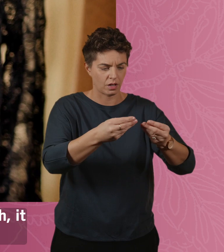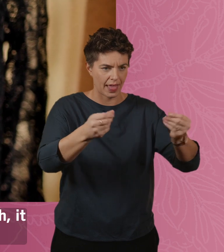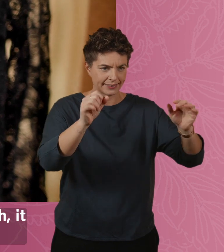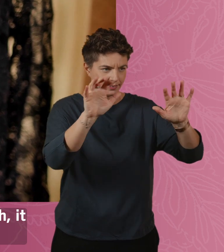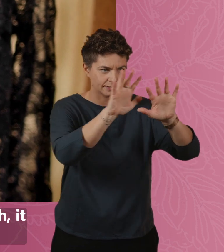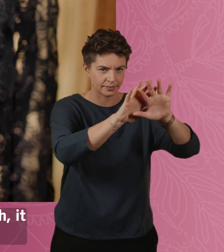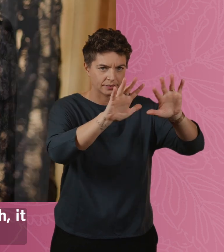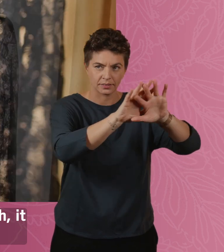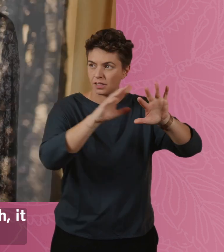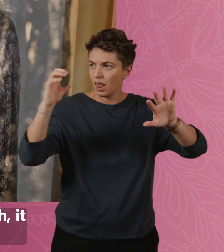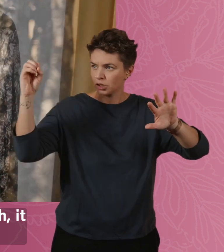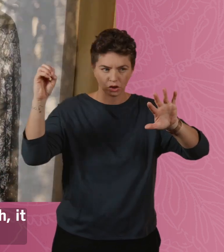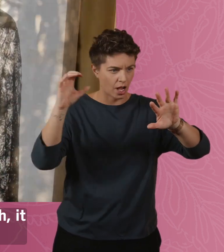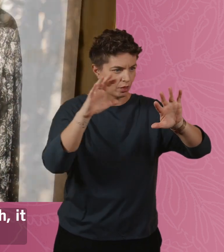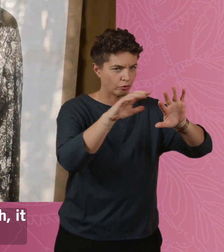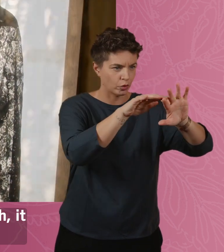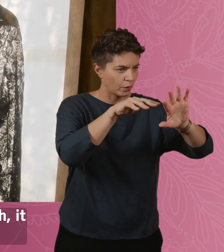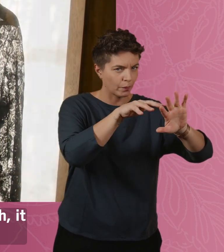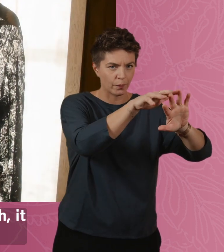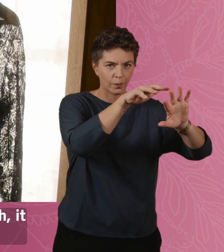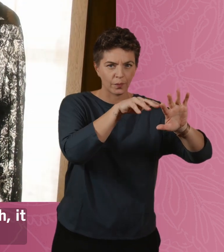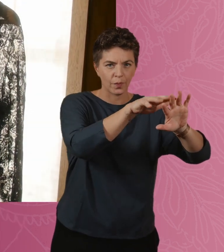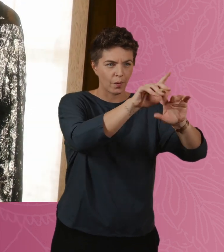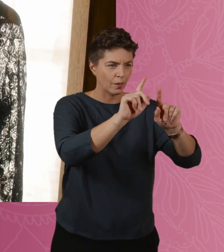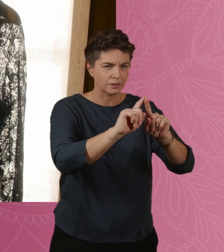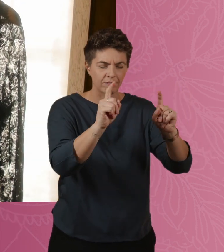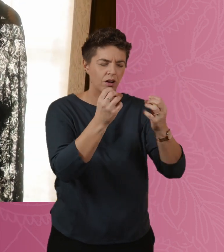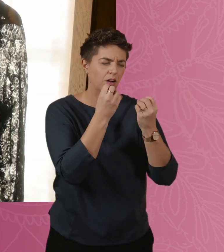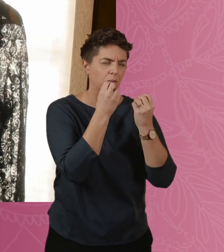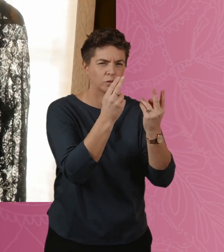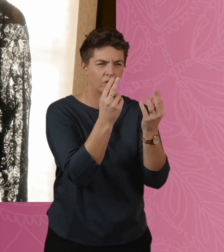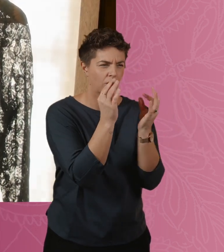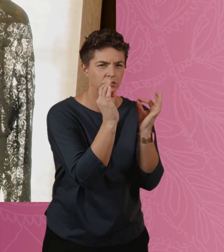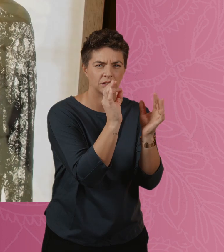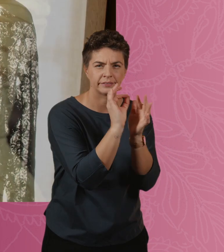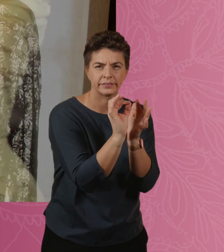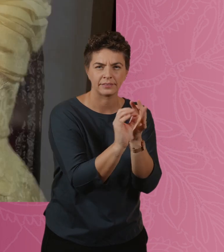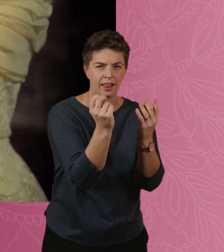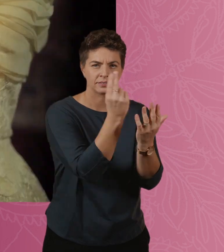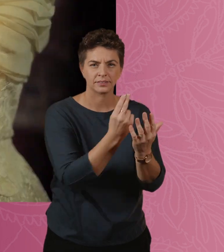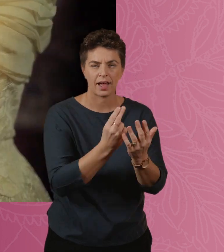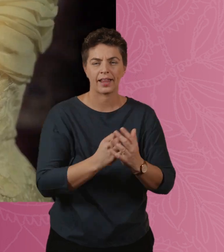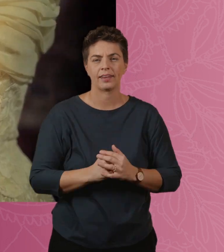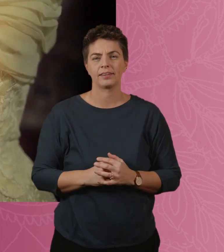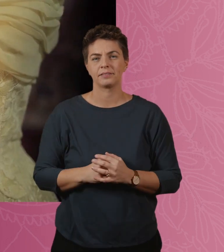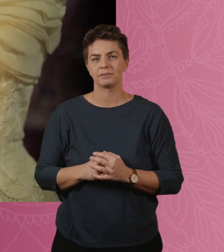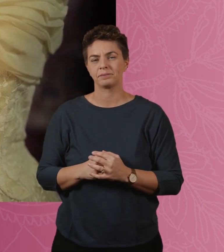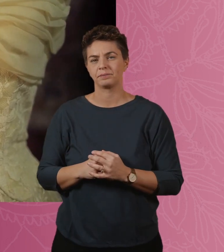how when the light shines through it, it kind of illuminates all these incredibly intricate designs.